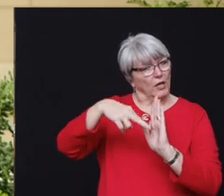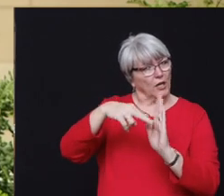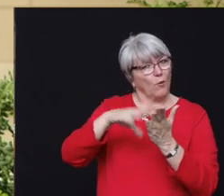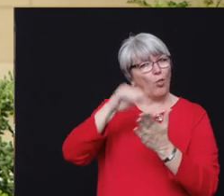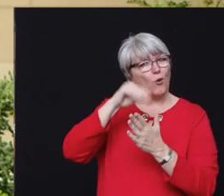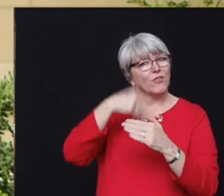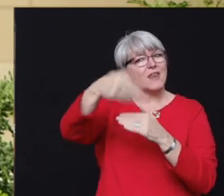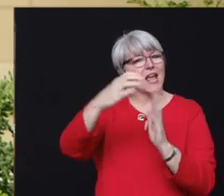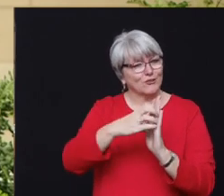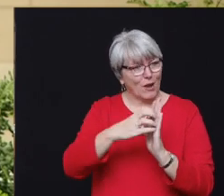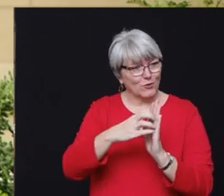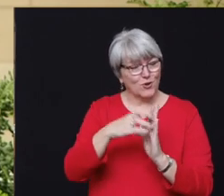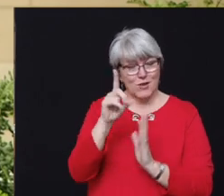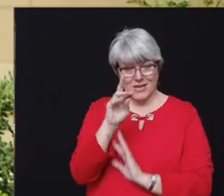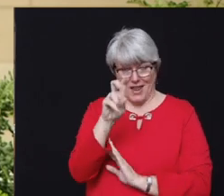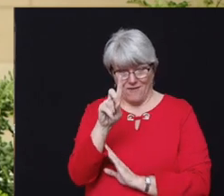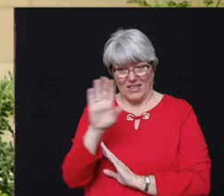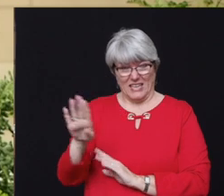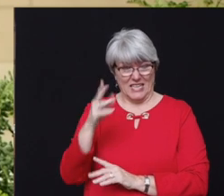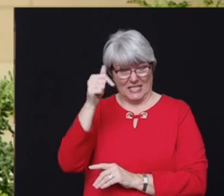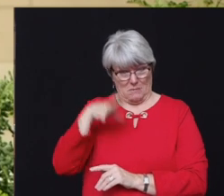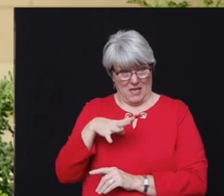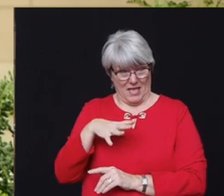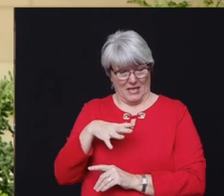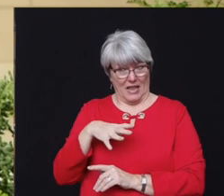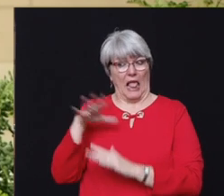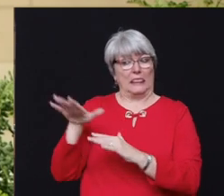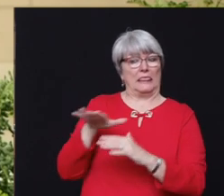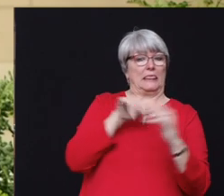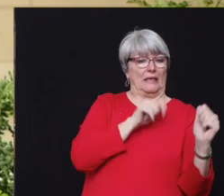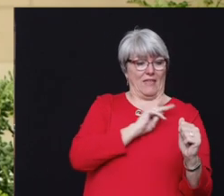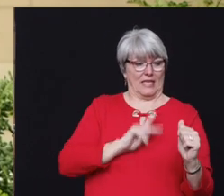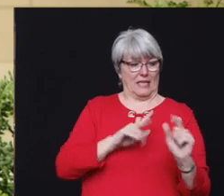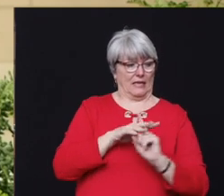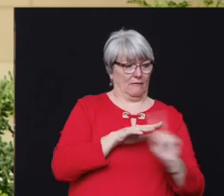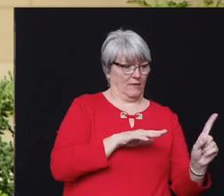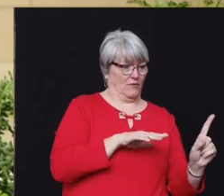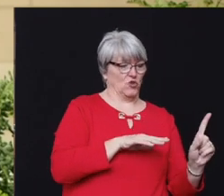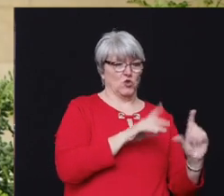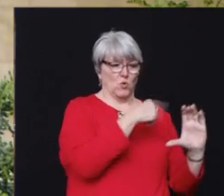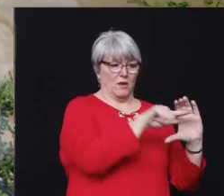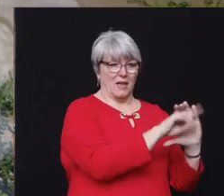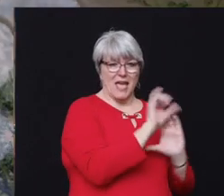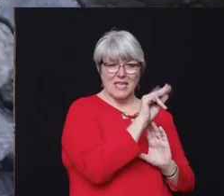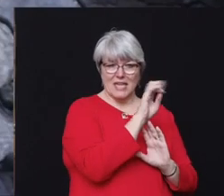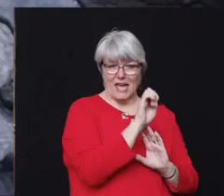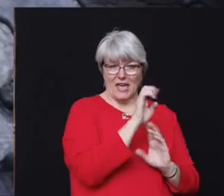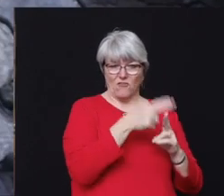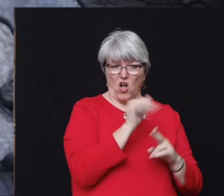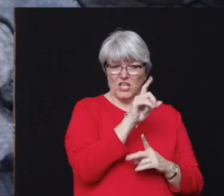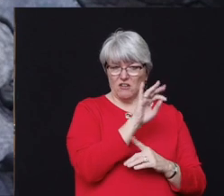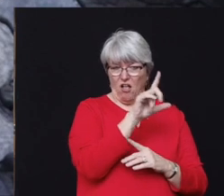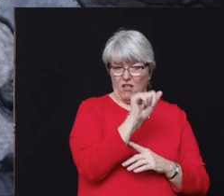find in the next chapter that David and his men ultimately leave King Achish and flee to the cave of Adullam.